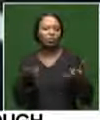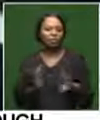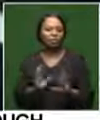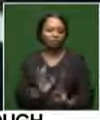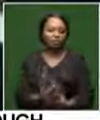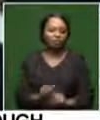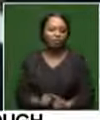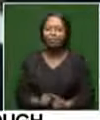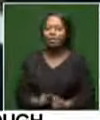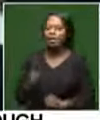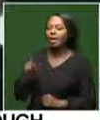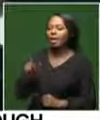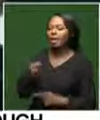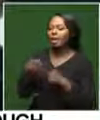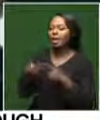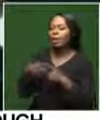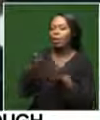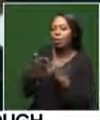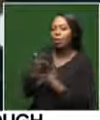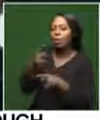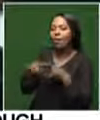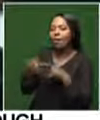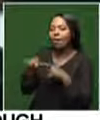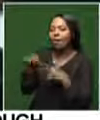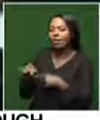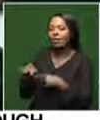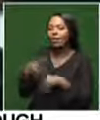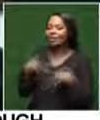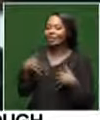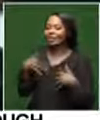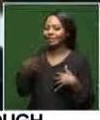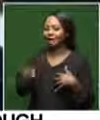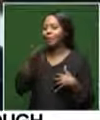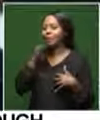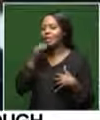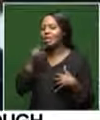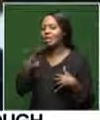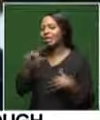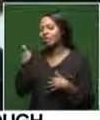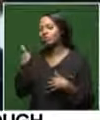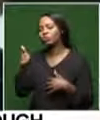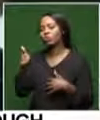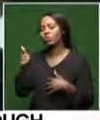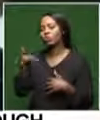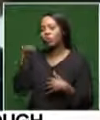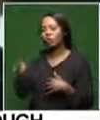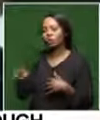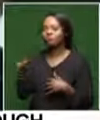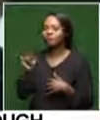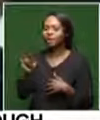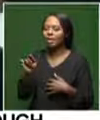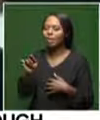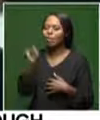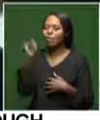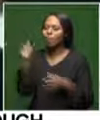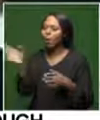the learning through playing element, and it leads to my next question of which age group it was designed for. Is it for all